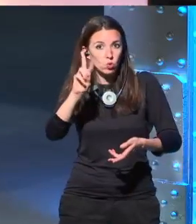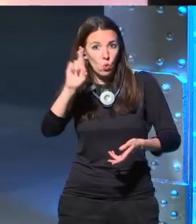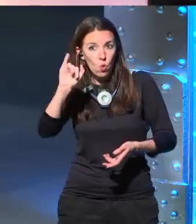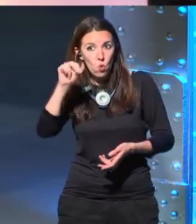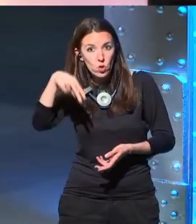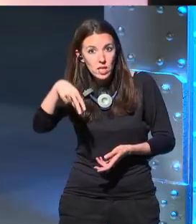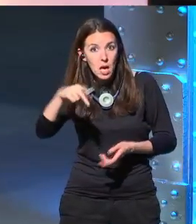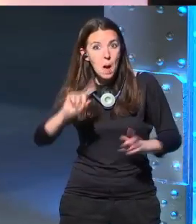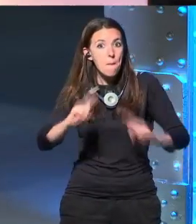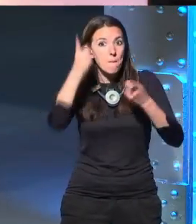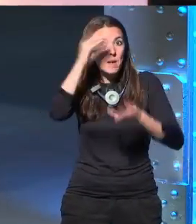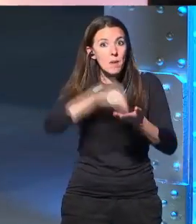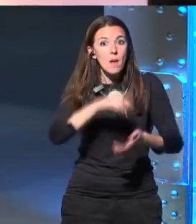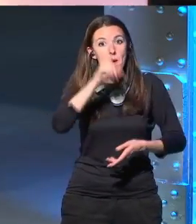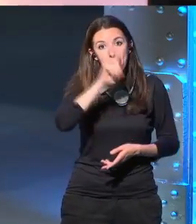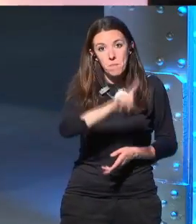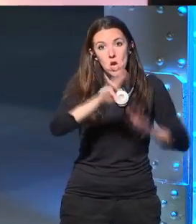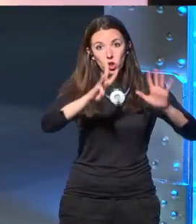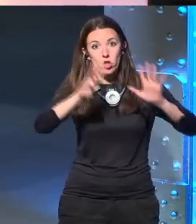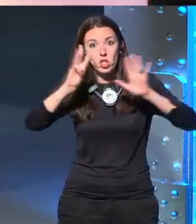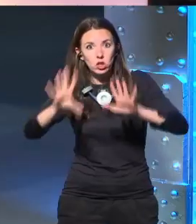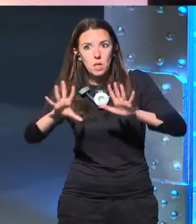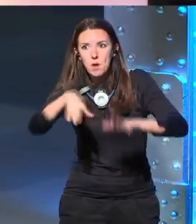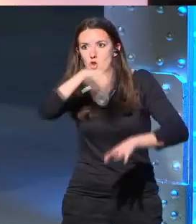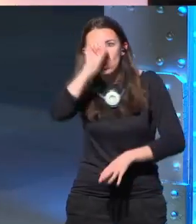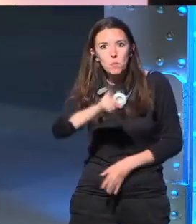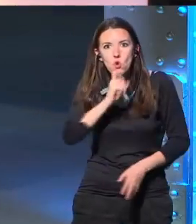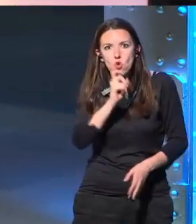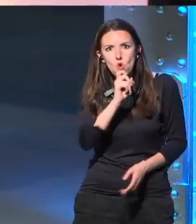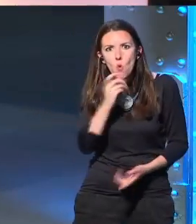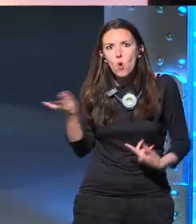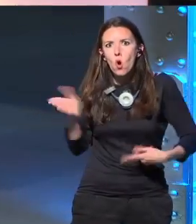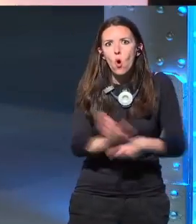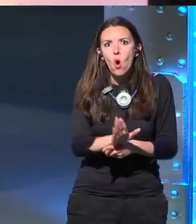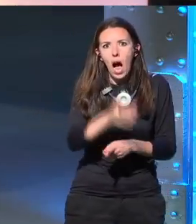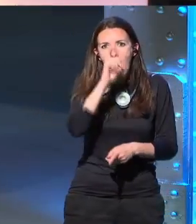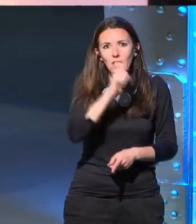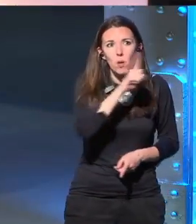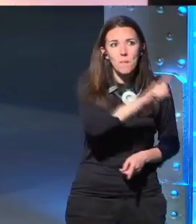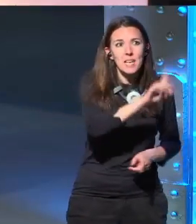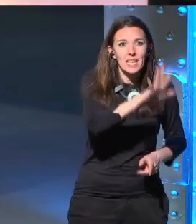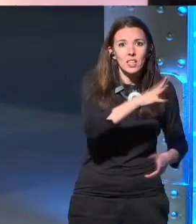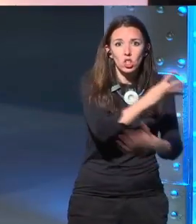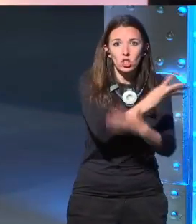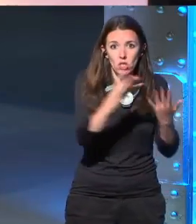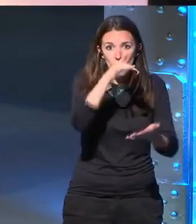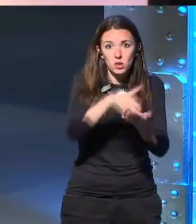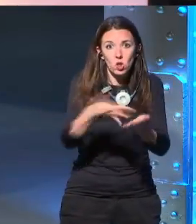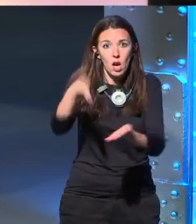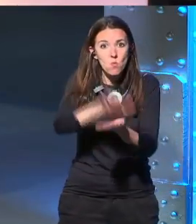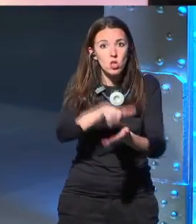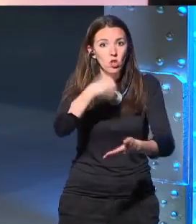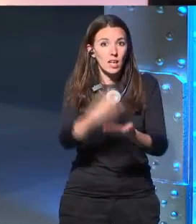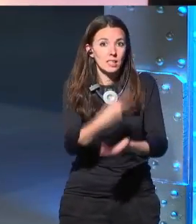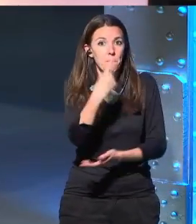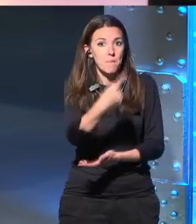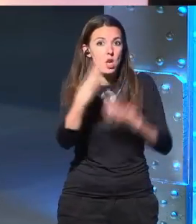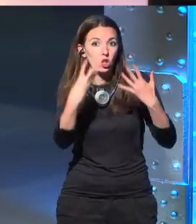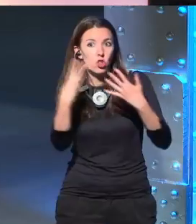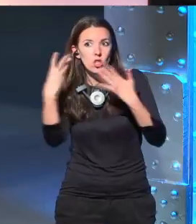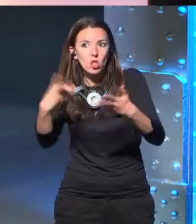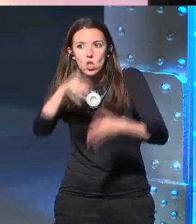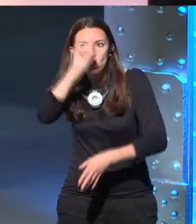with a beard, it appeared for the first time in 1810. And we didn't know how he was represented since 1519